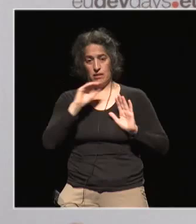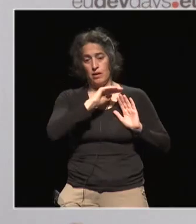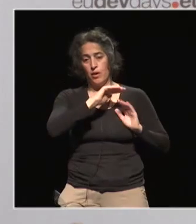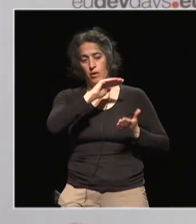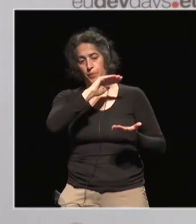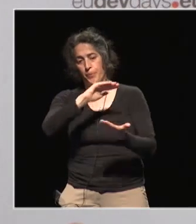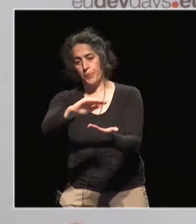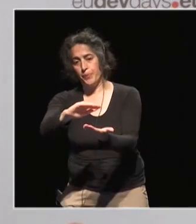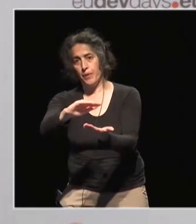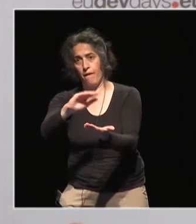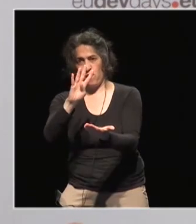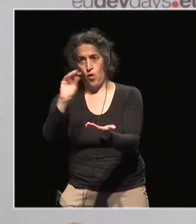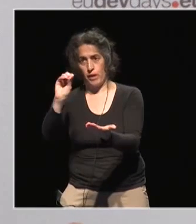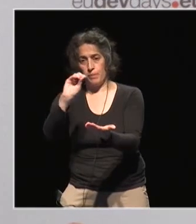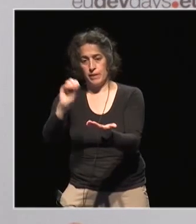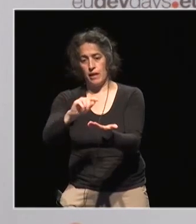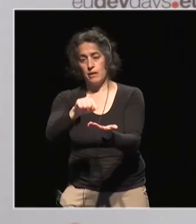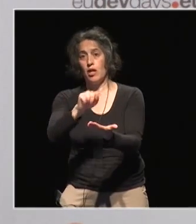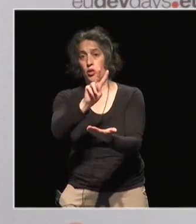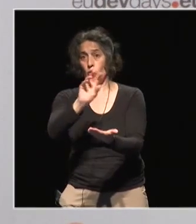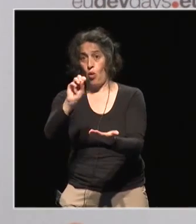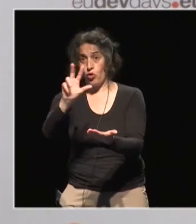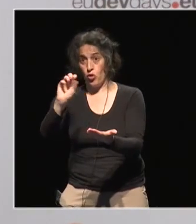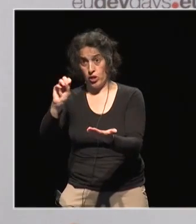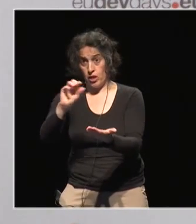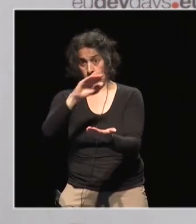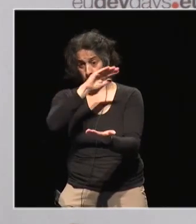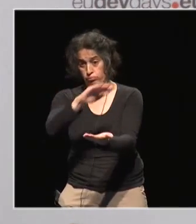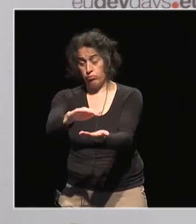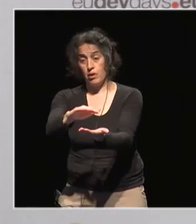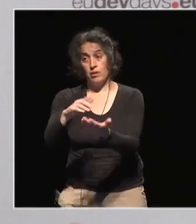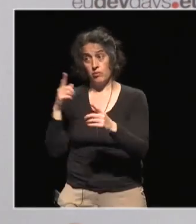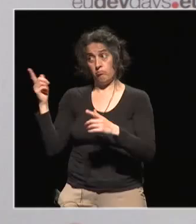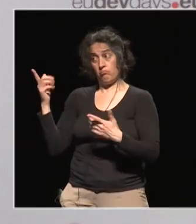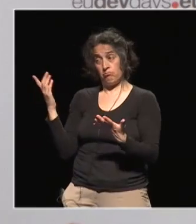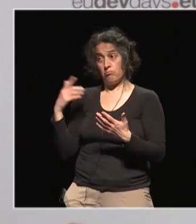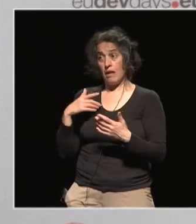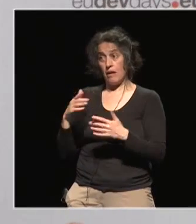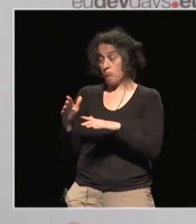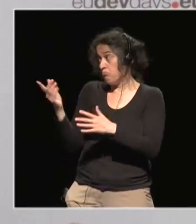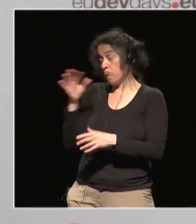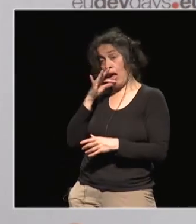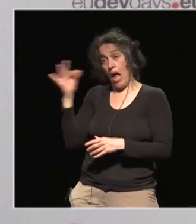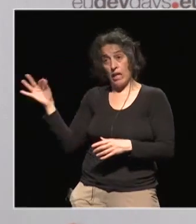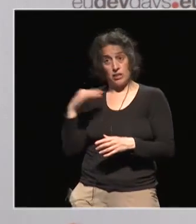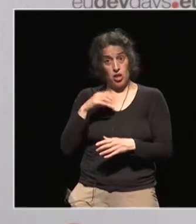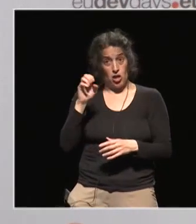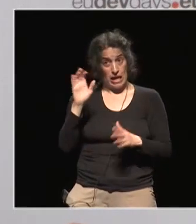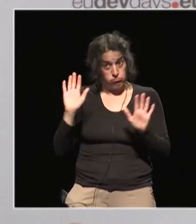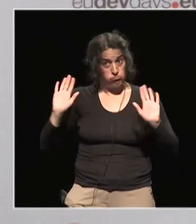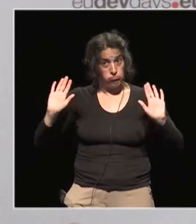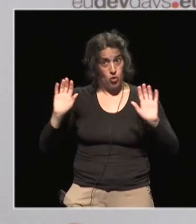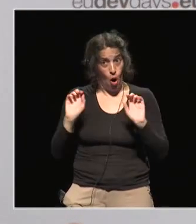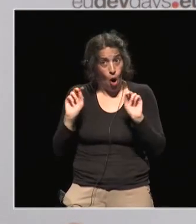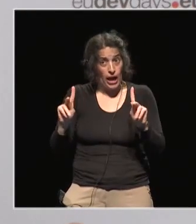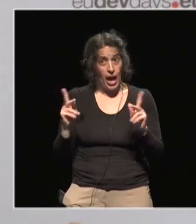Have you discussed in Europe, and do you think that is your fair share? Because in the end, a lot of this reduction thing, my PowerPoint has gone, is actually